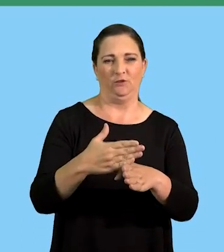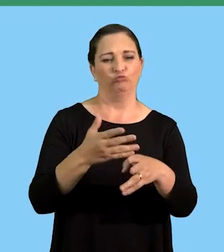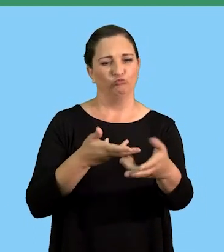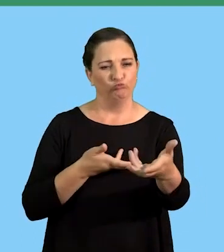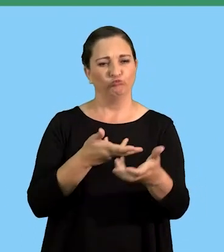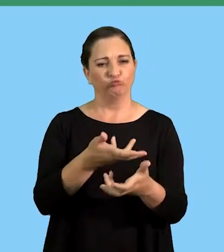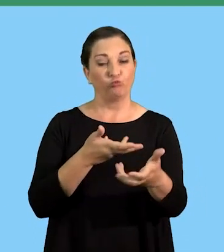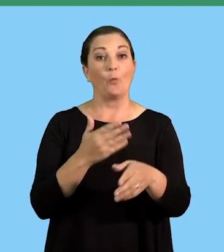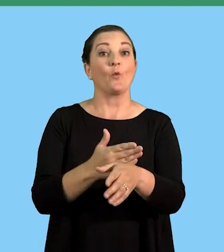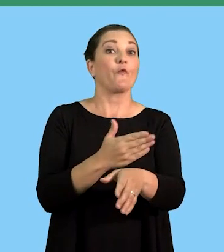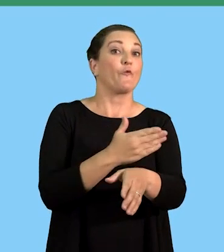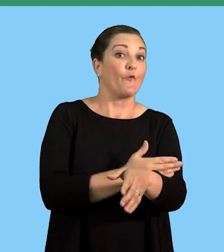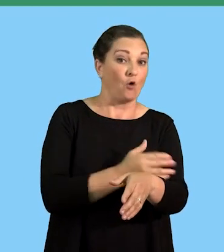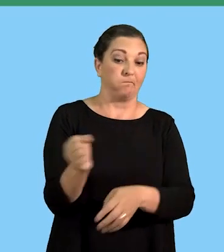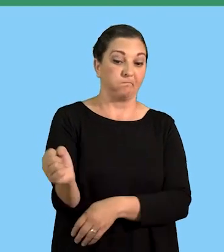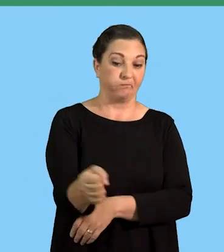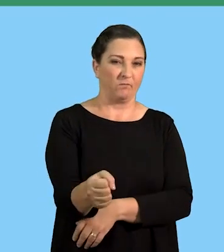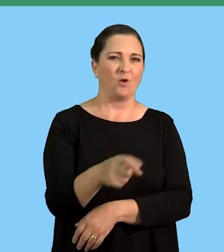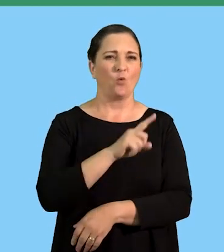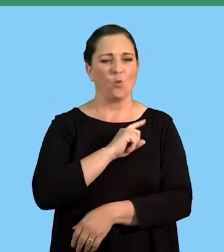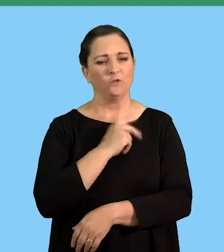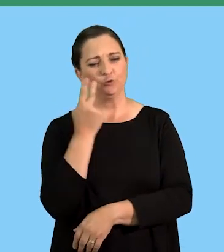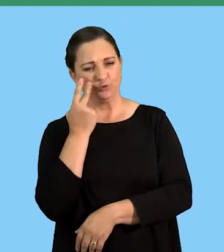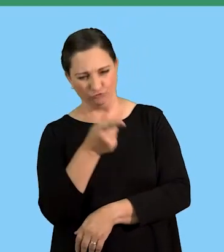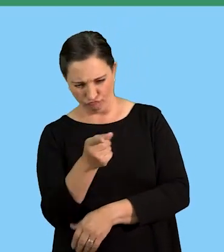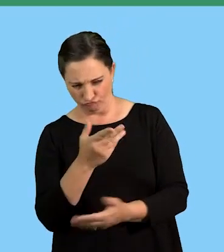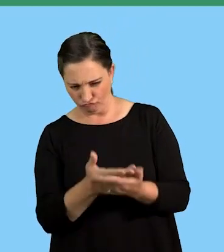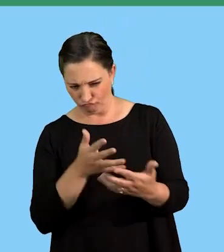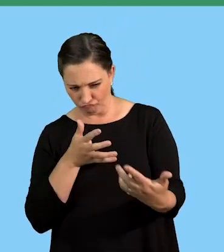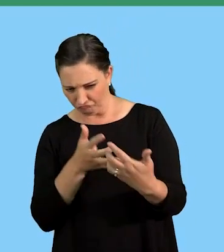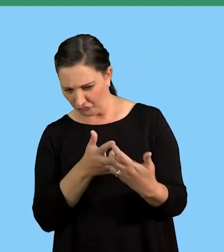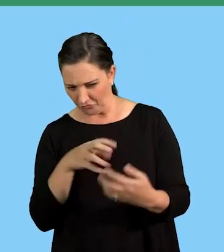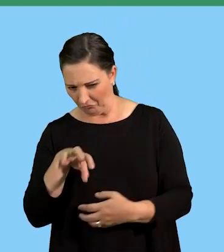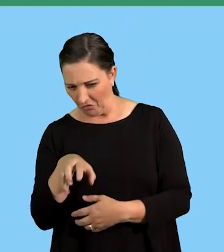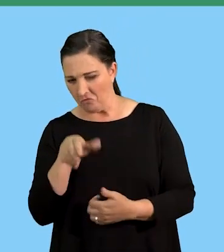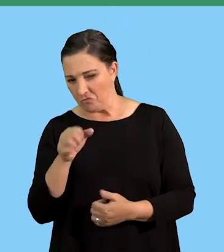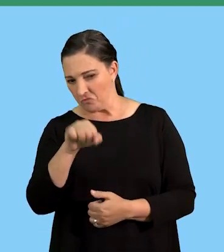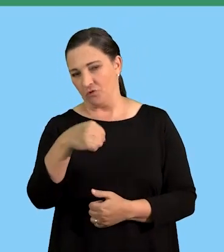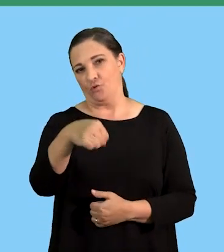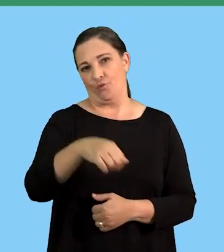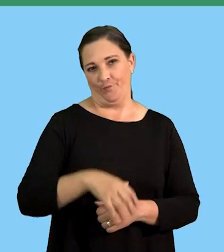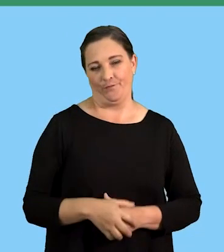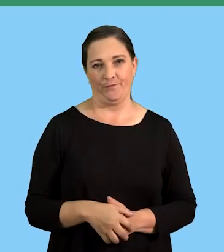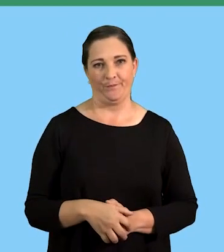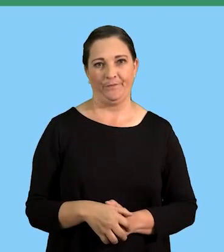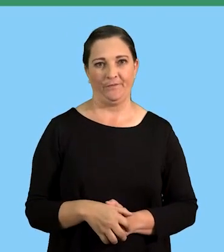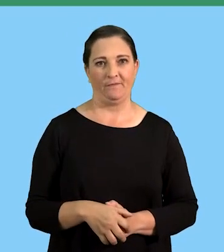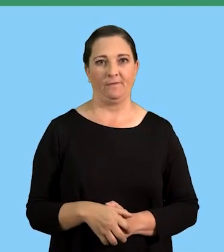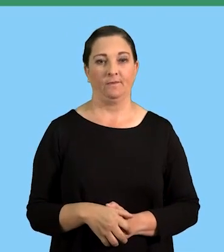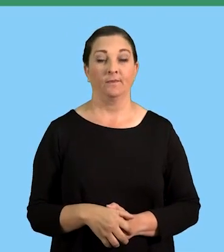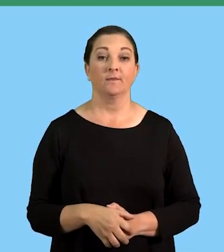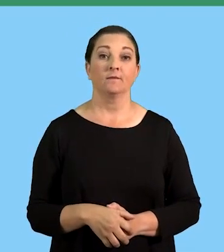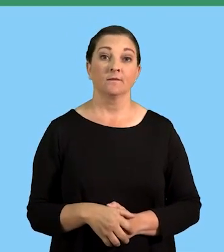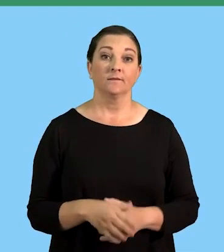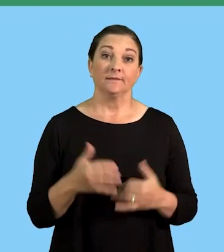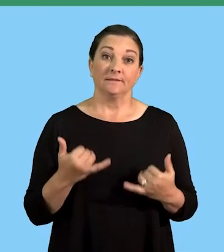before employment to determine the candidate's suitability for a position. Now,